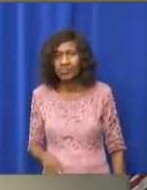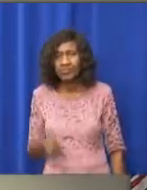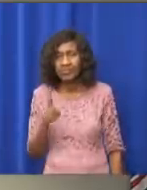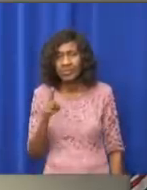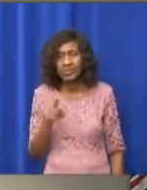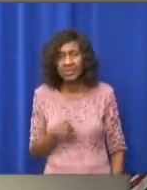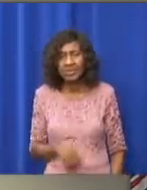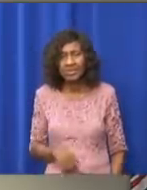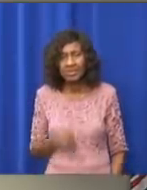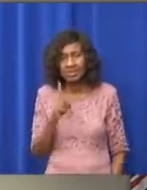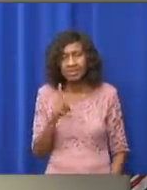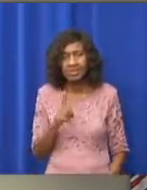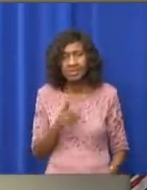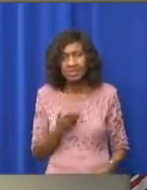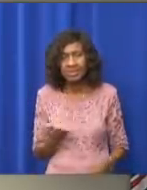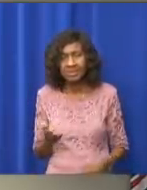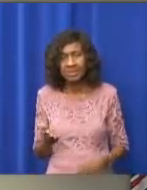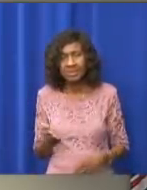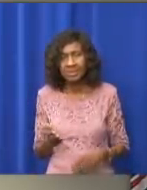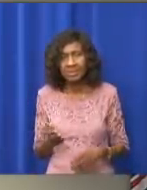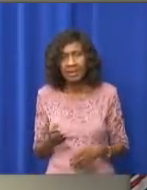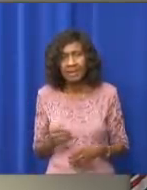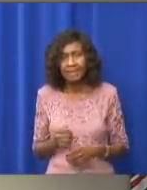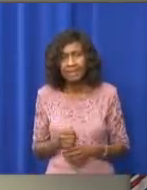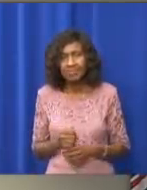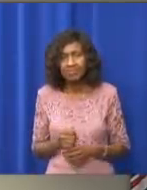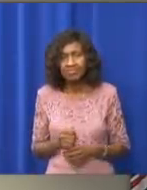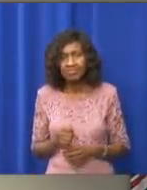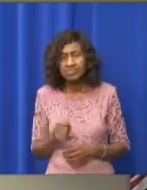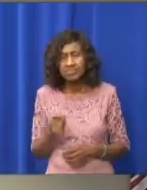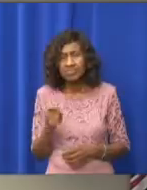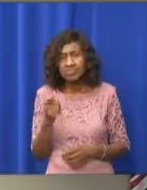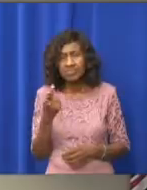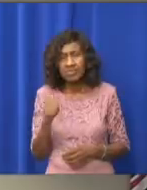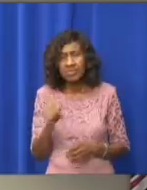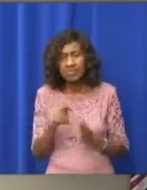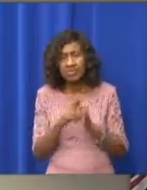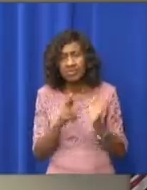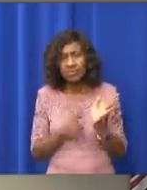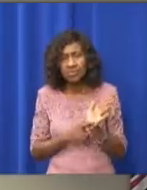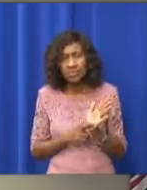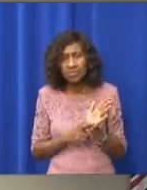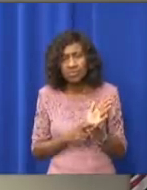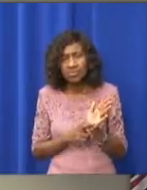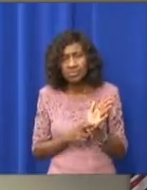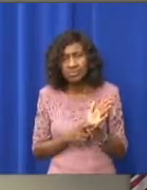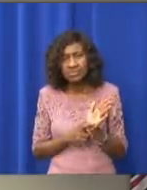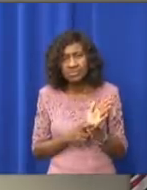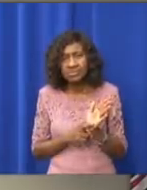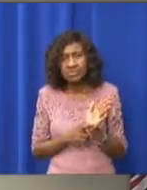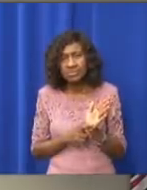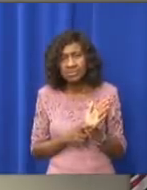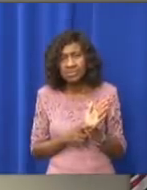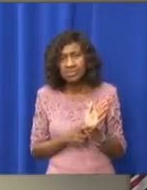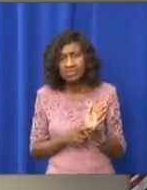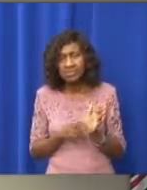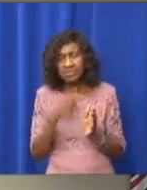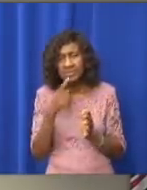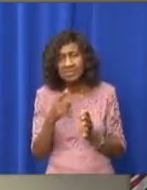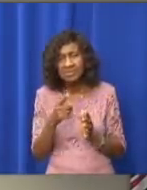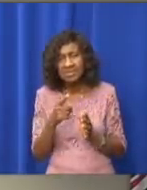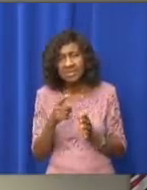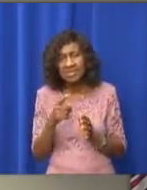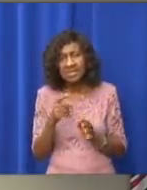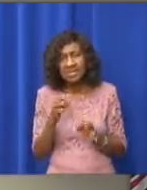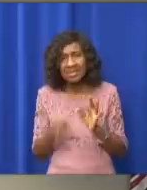up on that point. Yes, sir. Commissioner, that's fine. Is that the regulations actually provide, and I mentioned it, that in terms of the